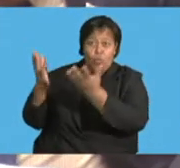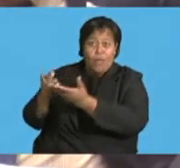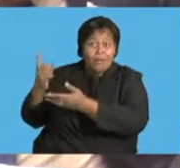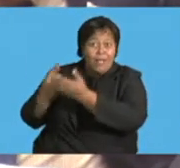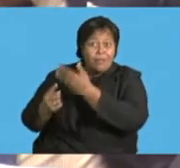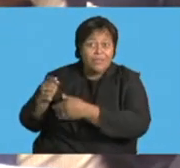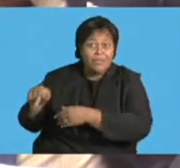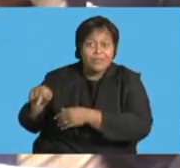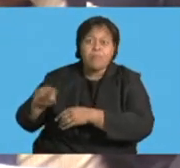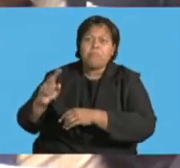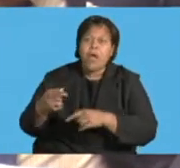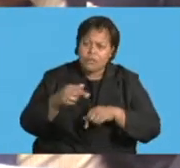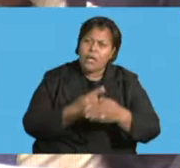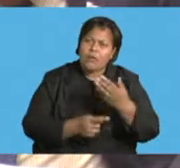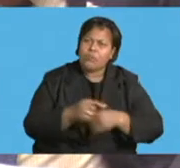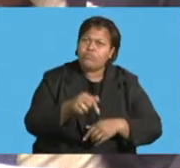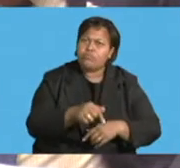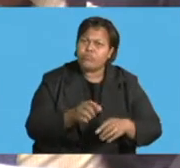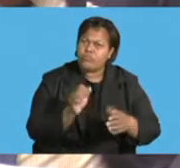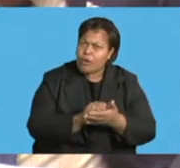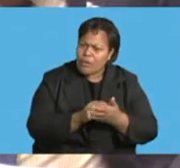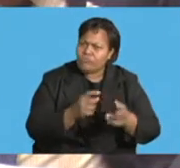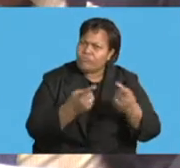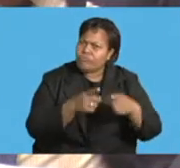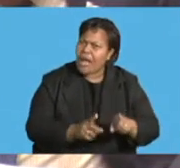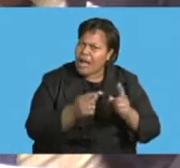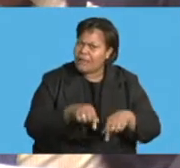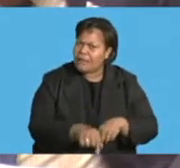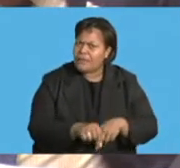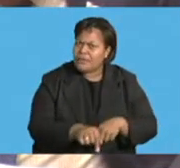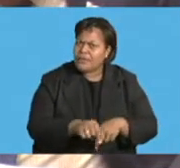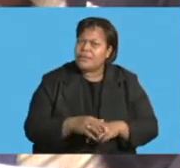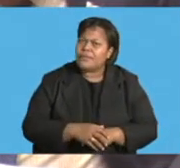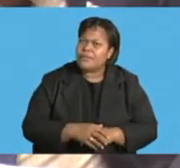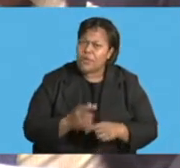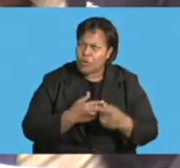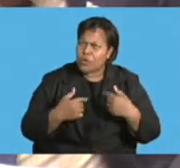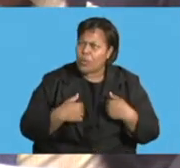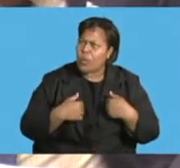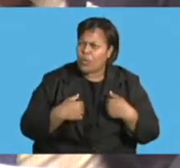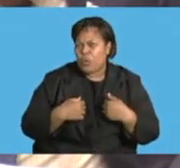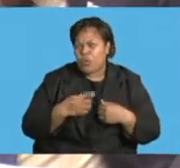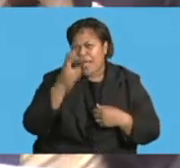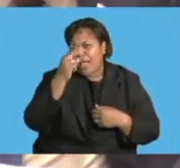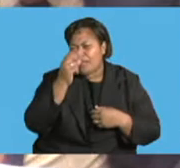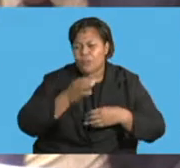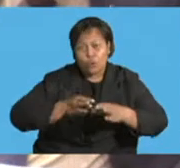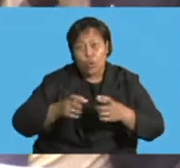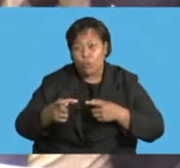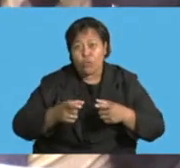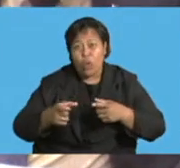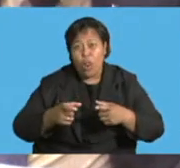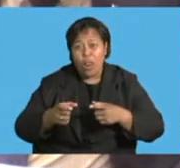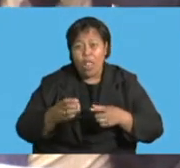epidemic is actually causing quite a lot of morbidity and mortality, we've been able to control the mortality locally and also the